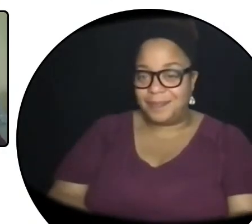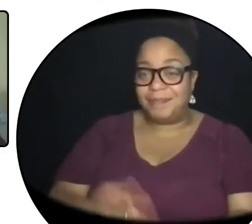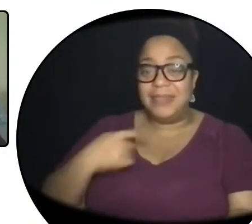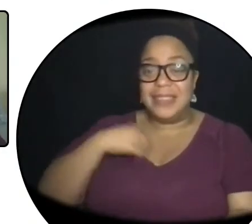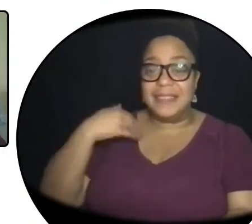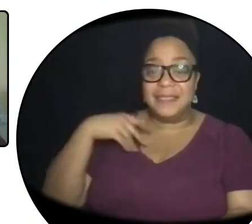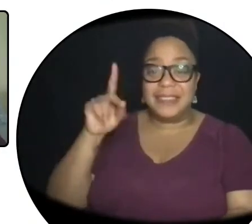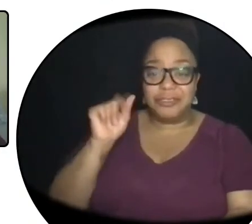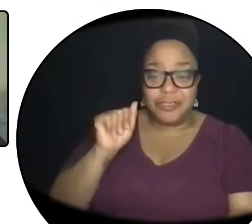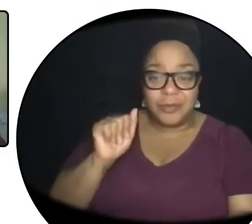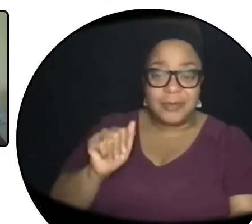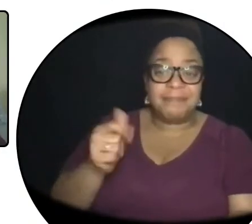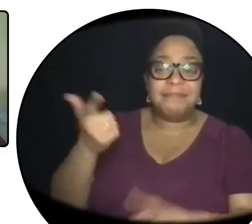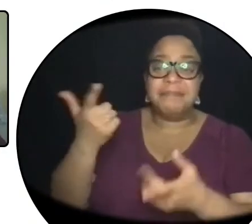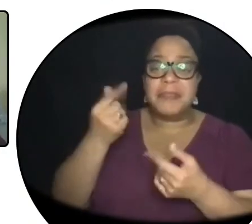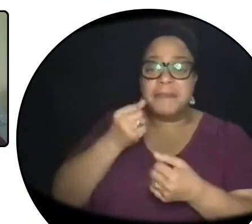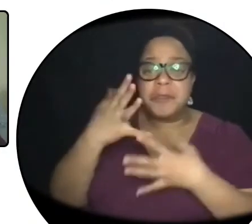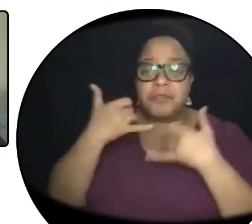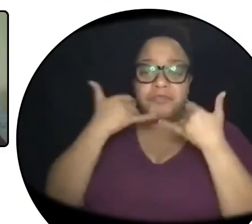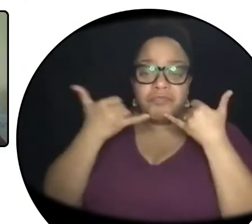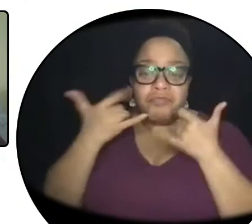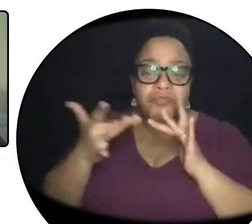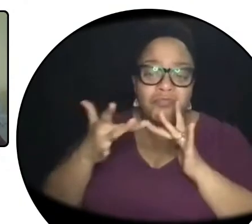really heavy